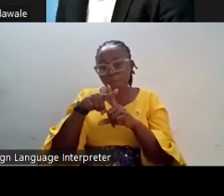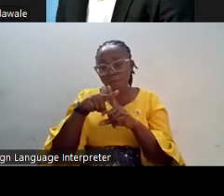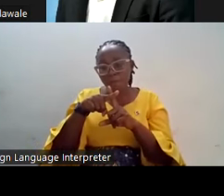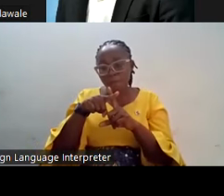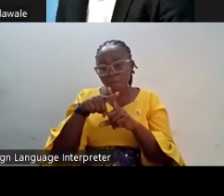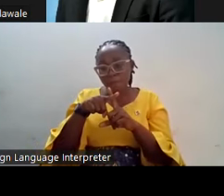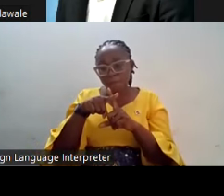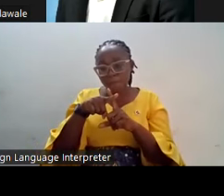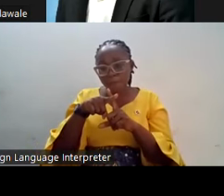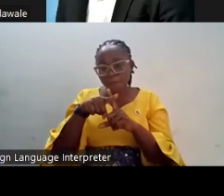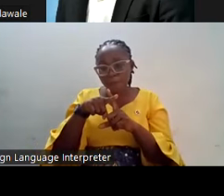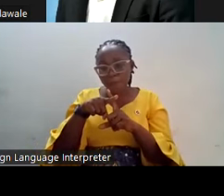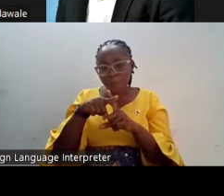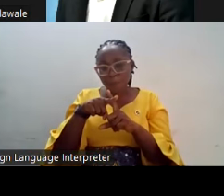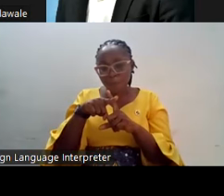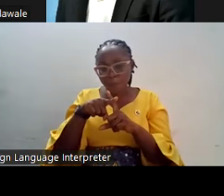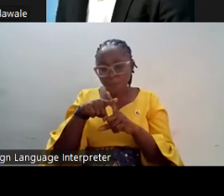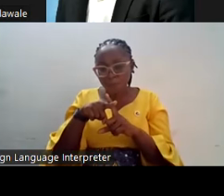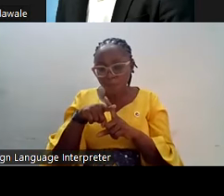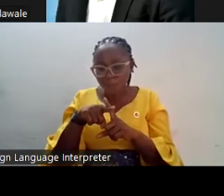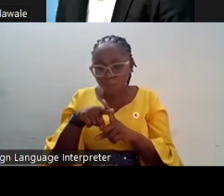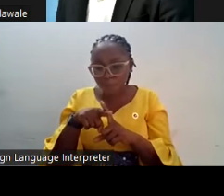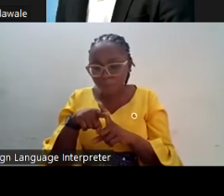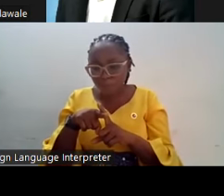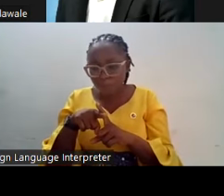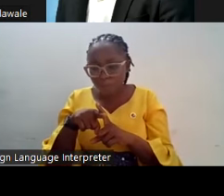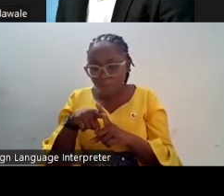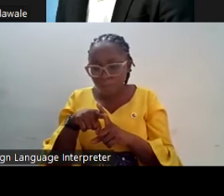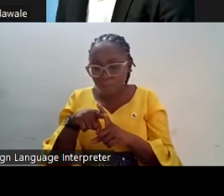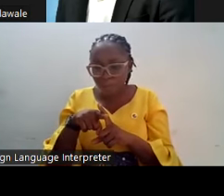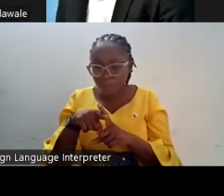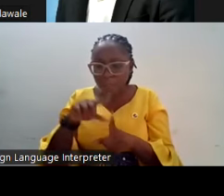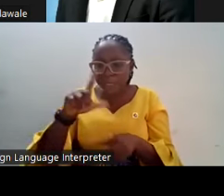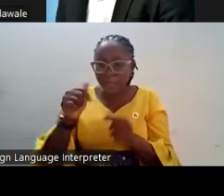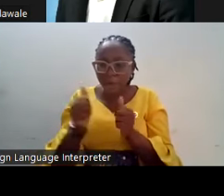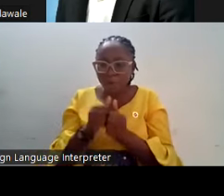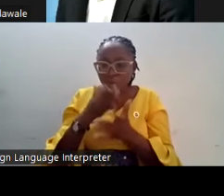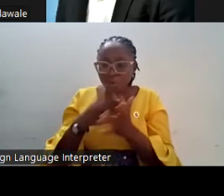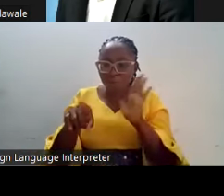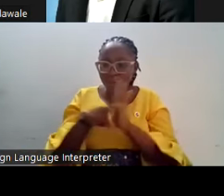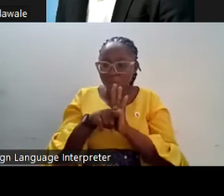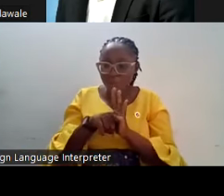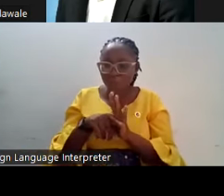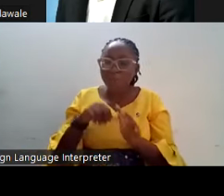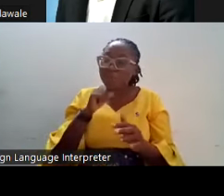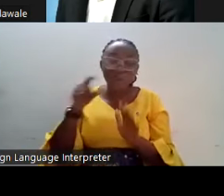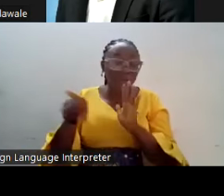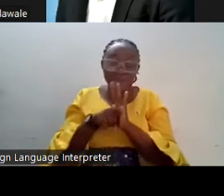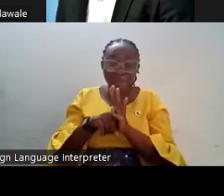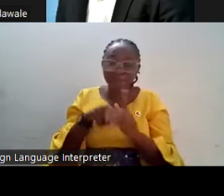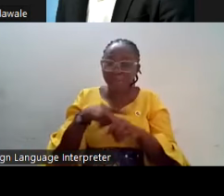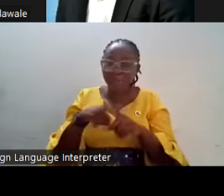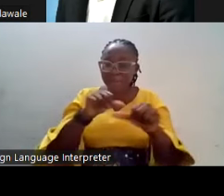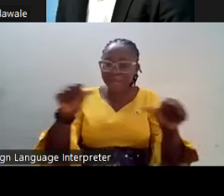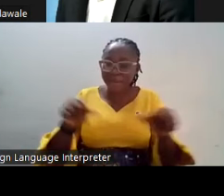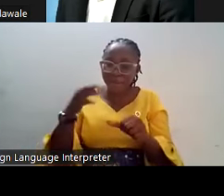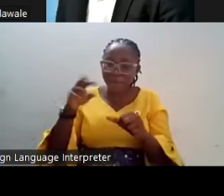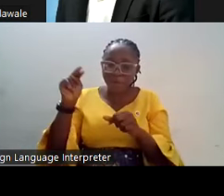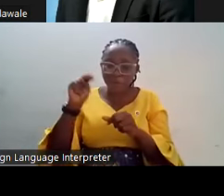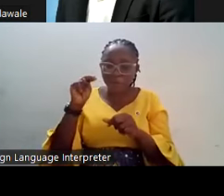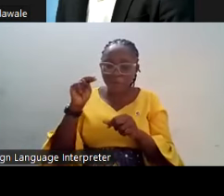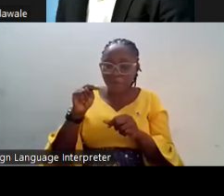layer with some negatives, not negatives, Disagree. but concerns, areas of needs, not negative. I will avoid the